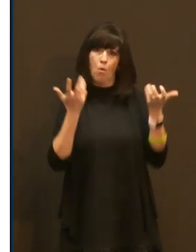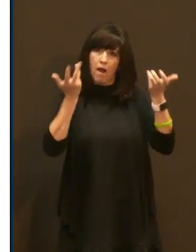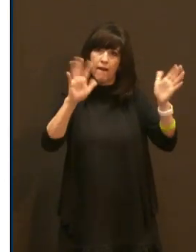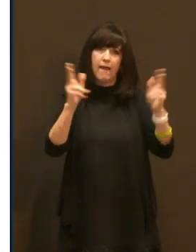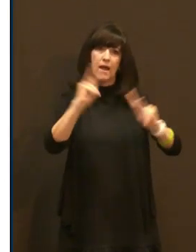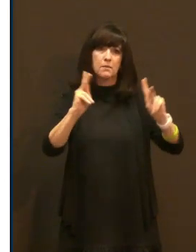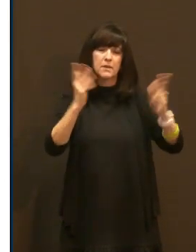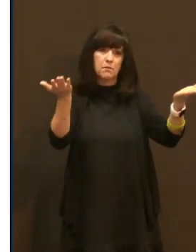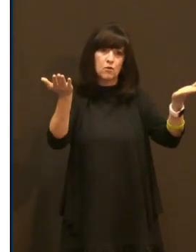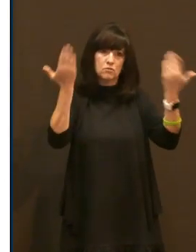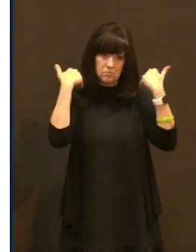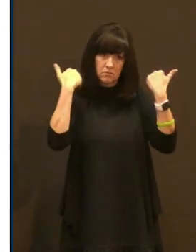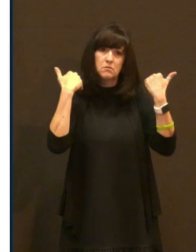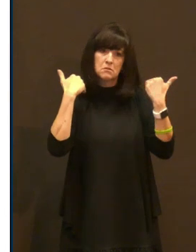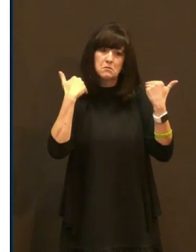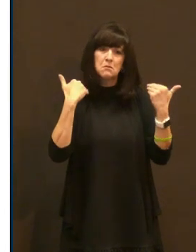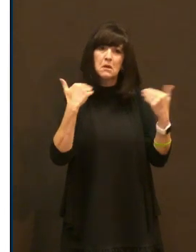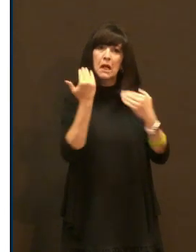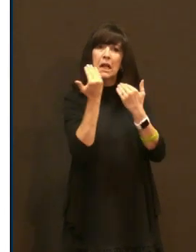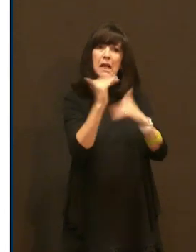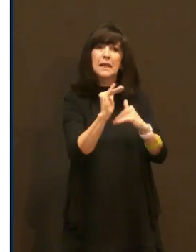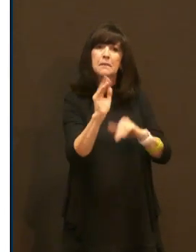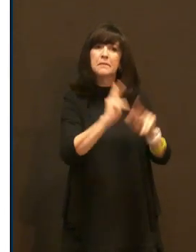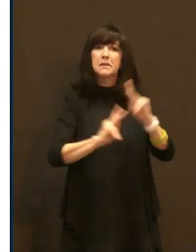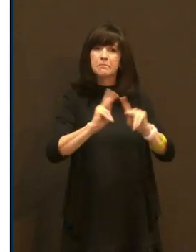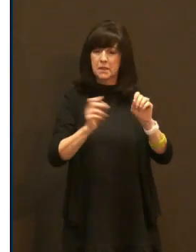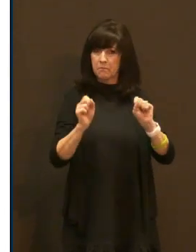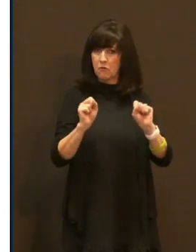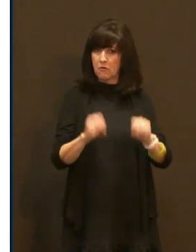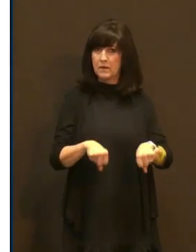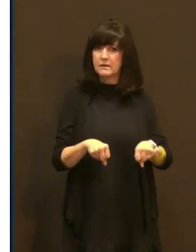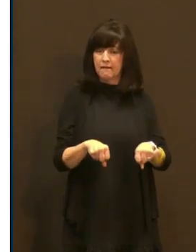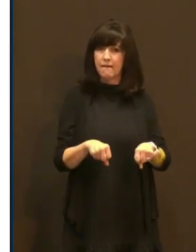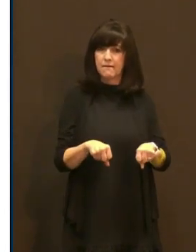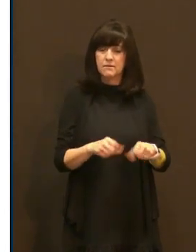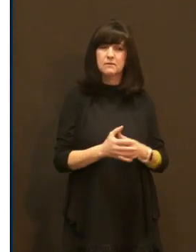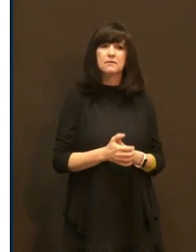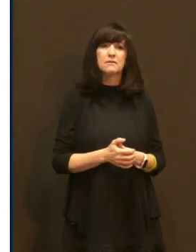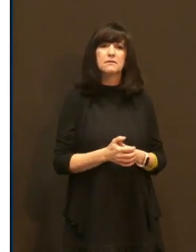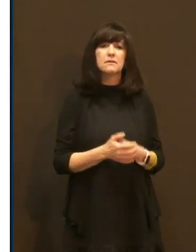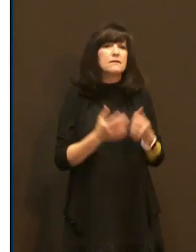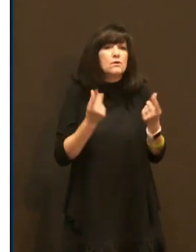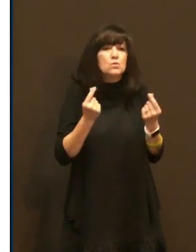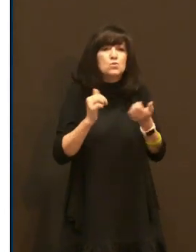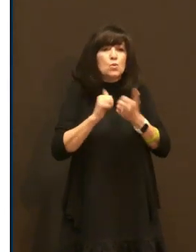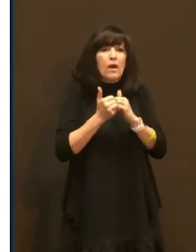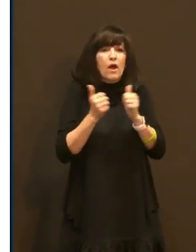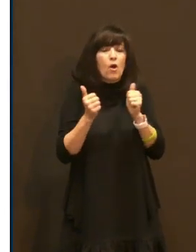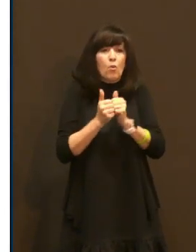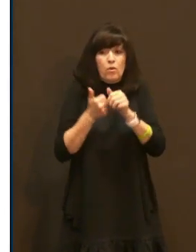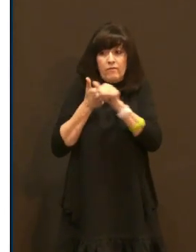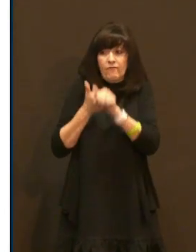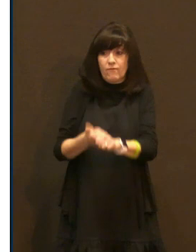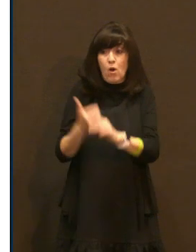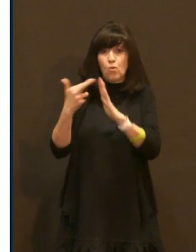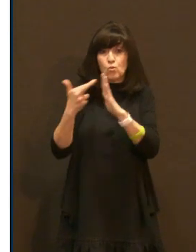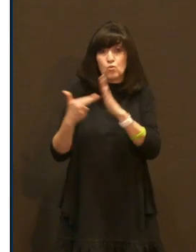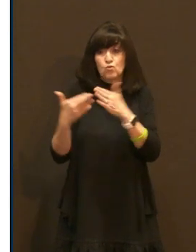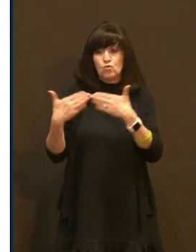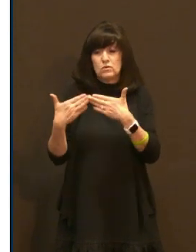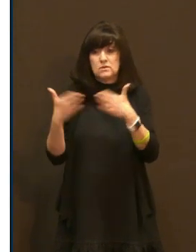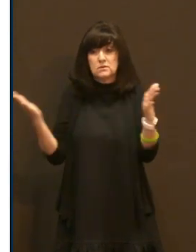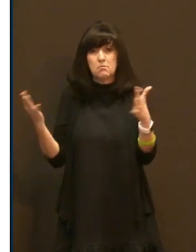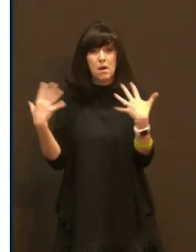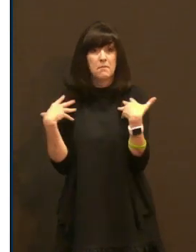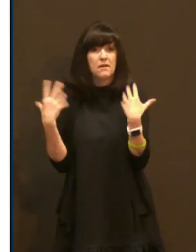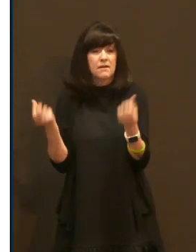of the captains a few times to talk about what we can do with public health guidance to help them open up sooner rather than later. So